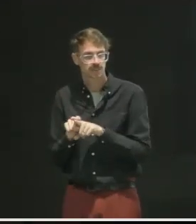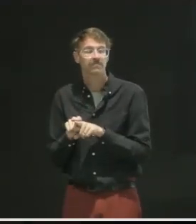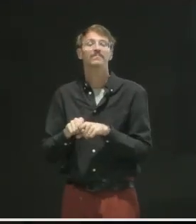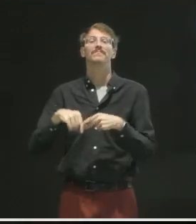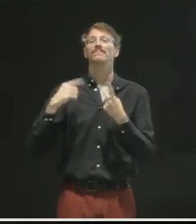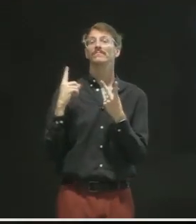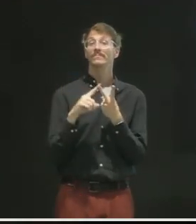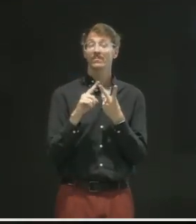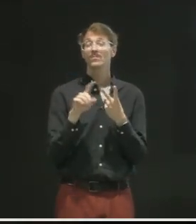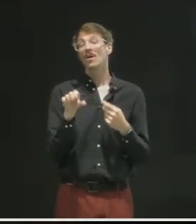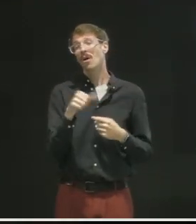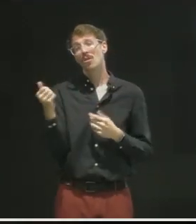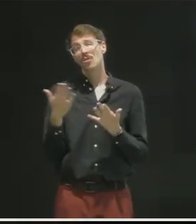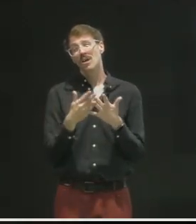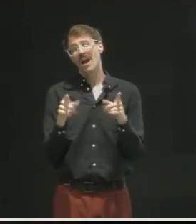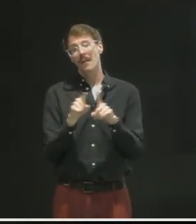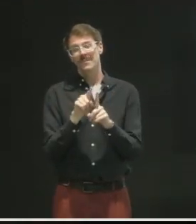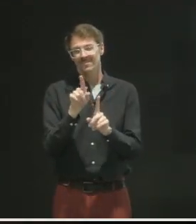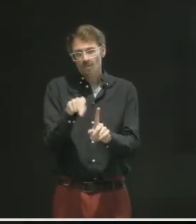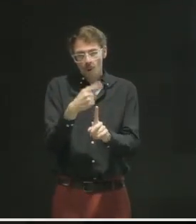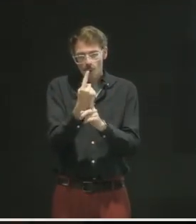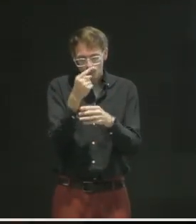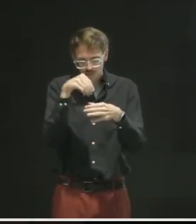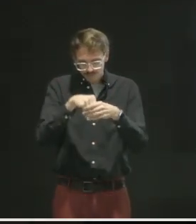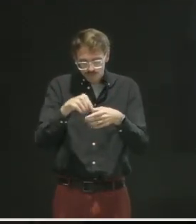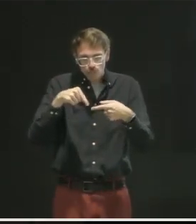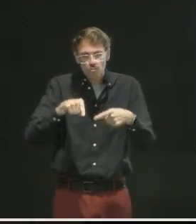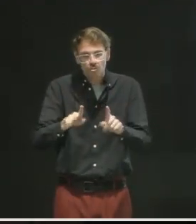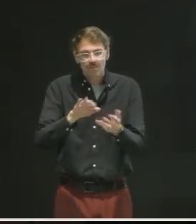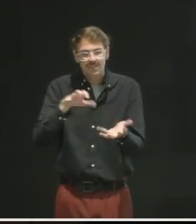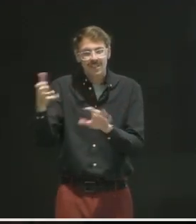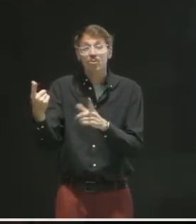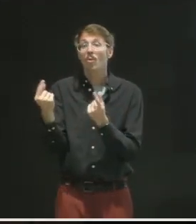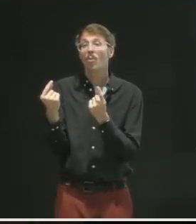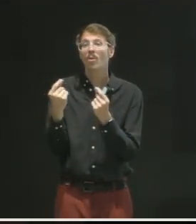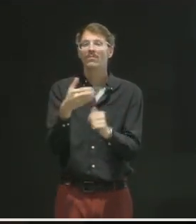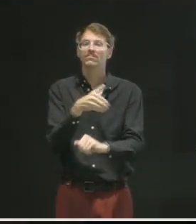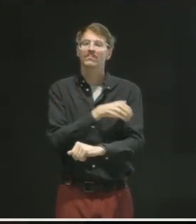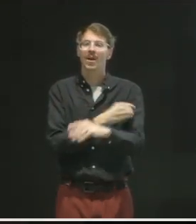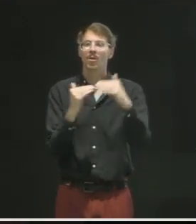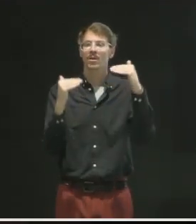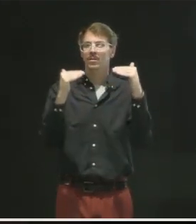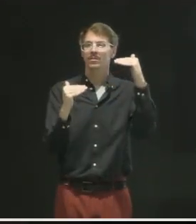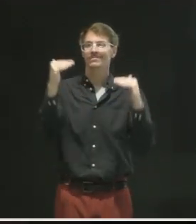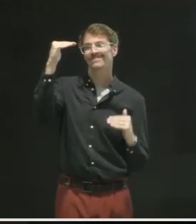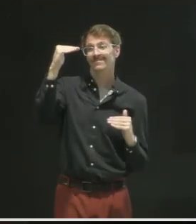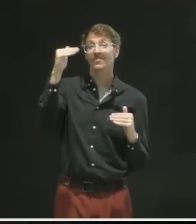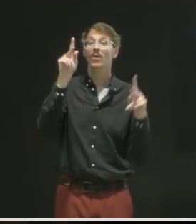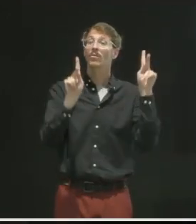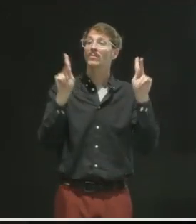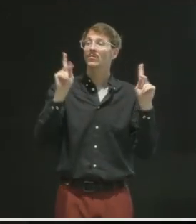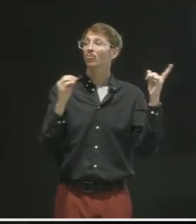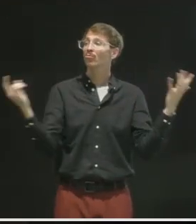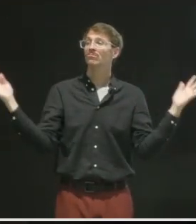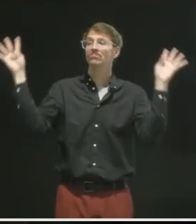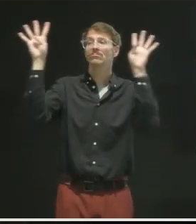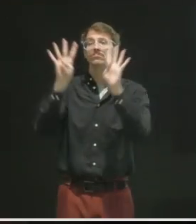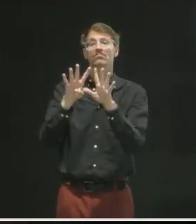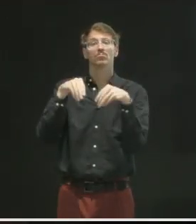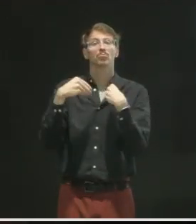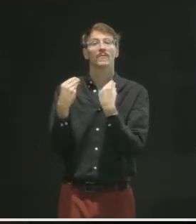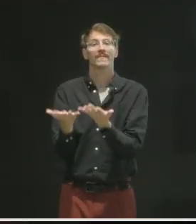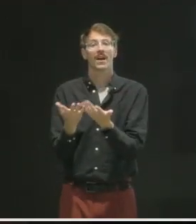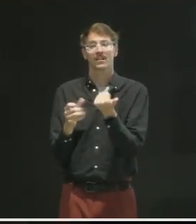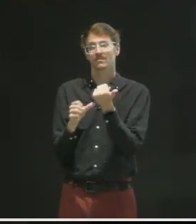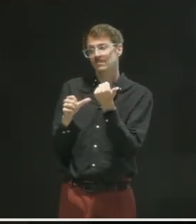happens uniquely in a disaster, and it's a deep power imbalance between those that come and provide aid and the community